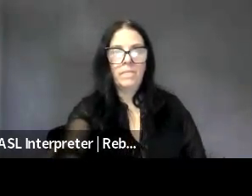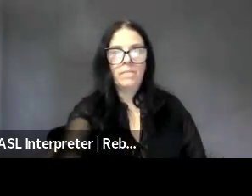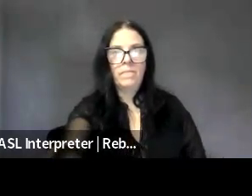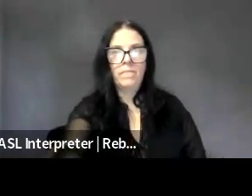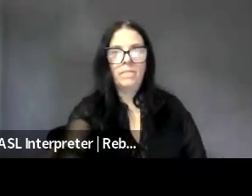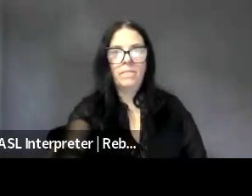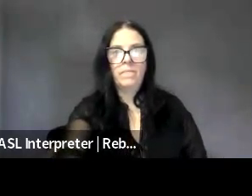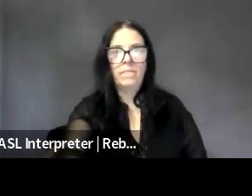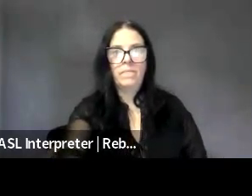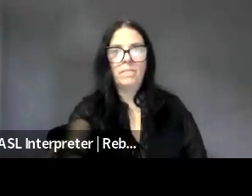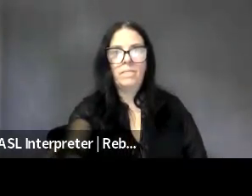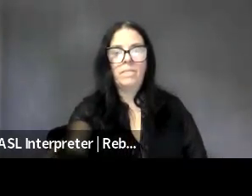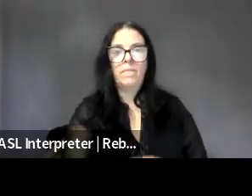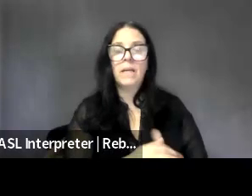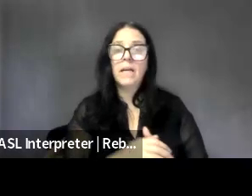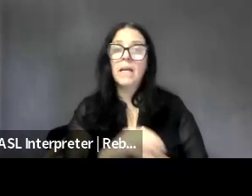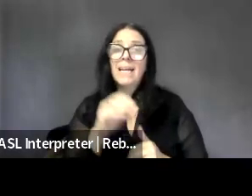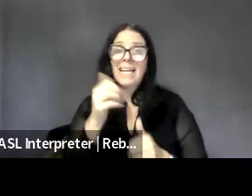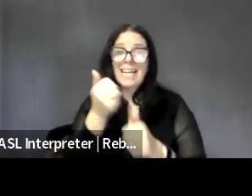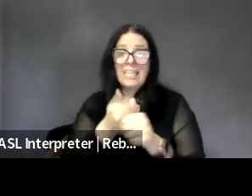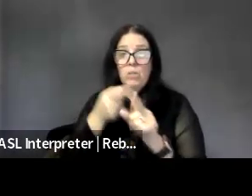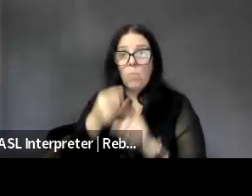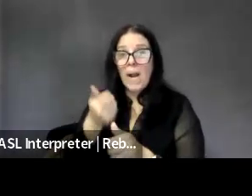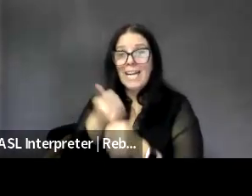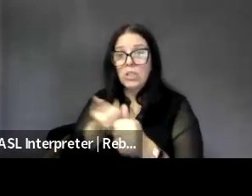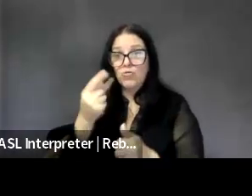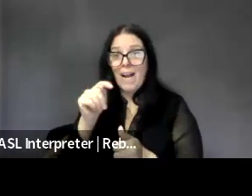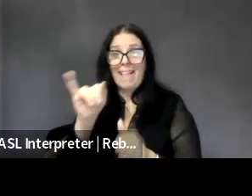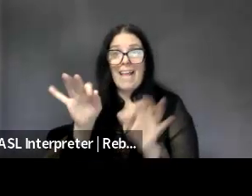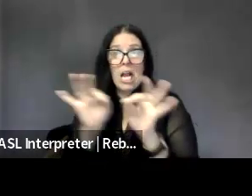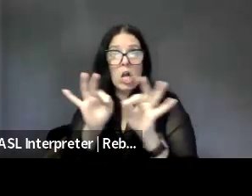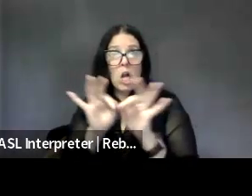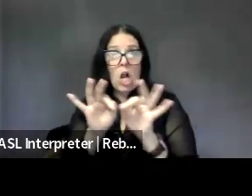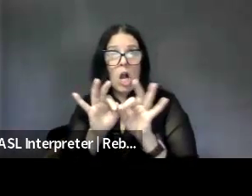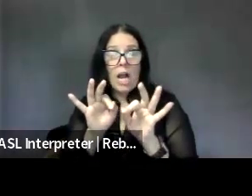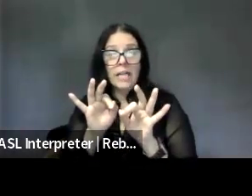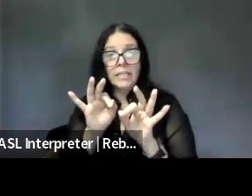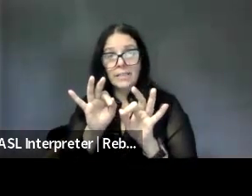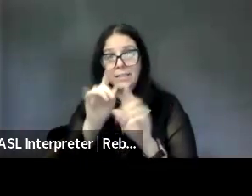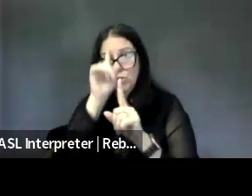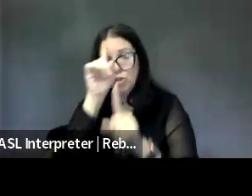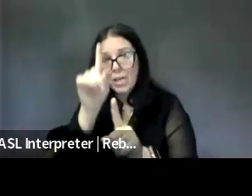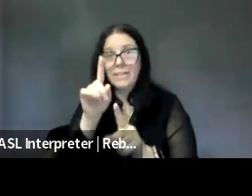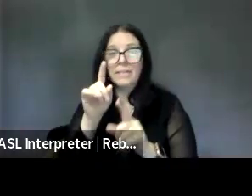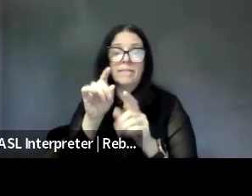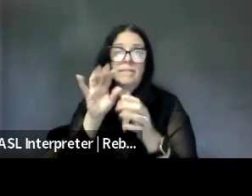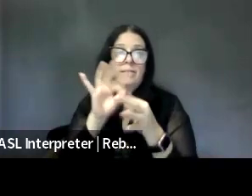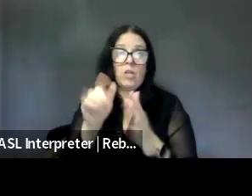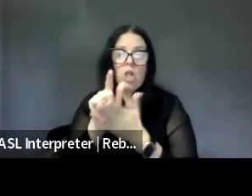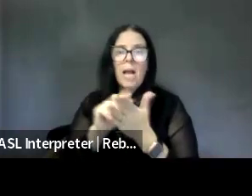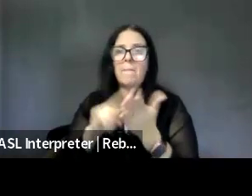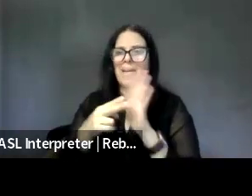cost objective is the term in the law, that each one bears its own share of the shared administrative